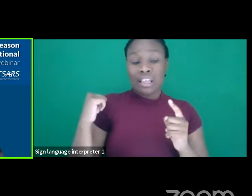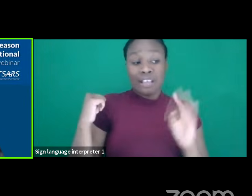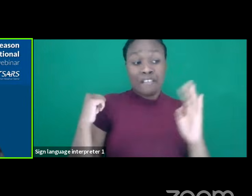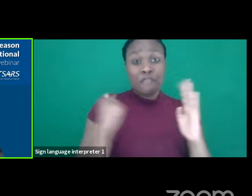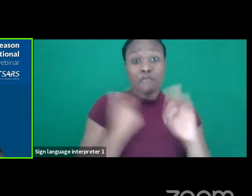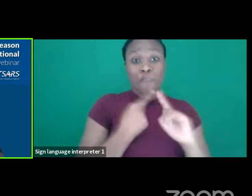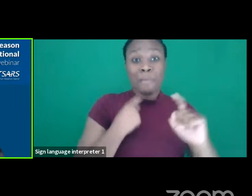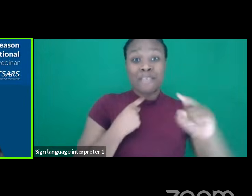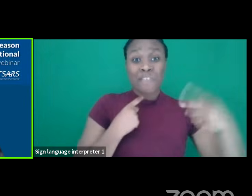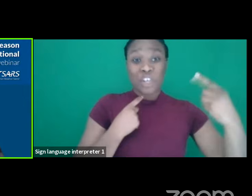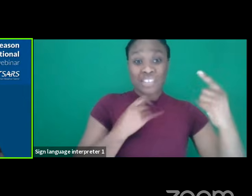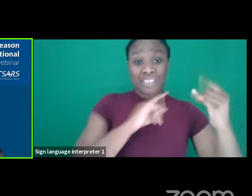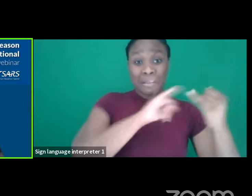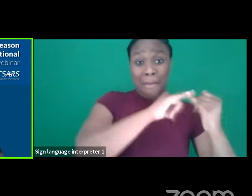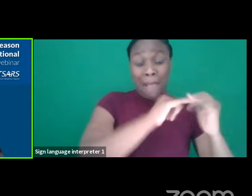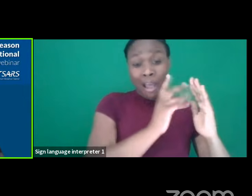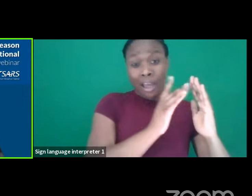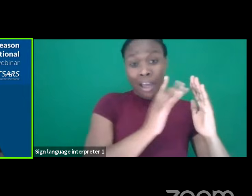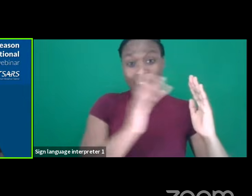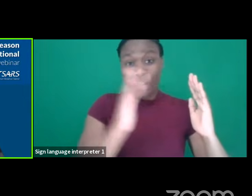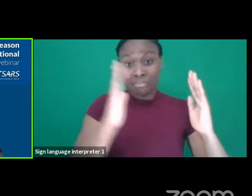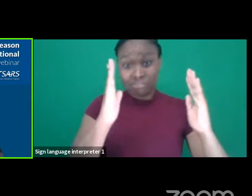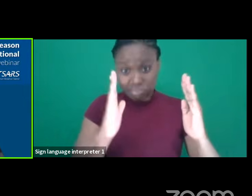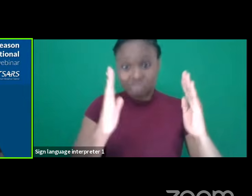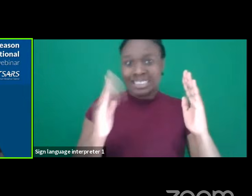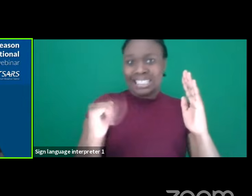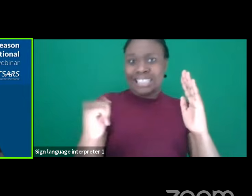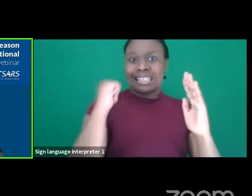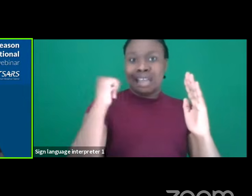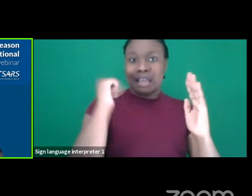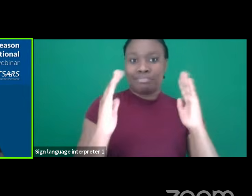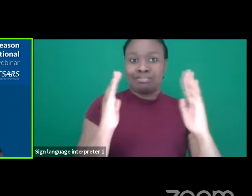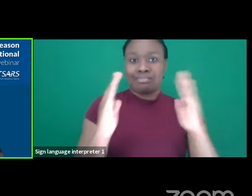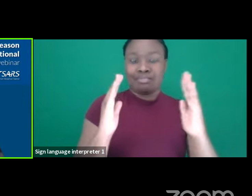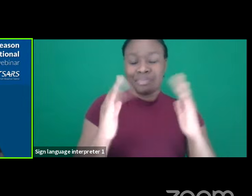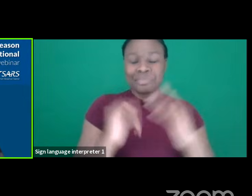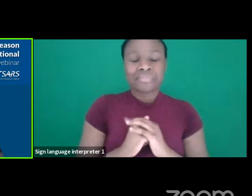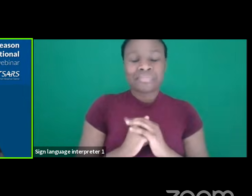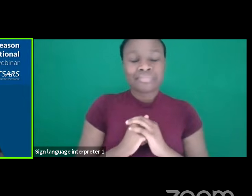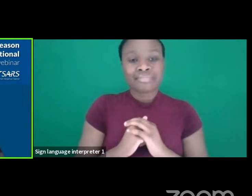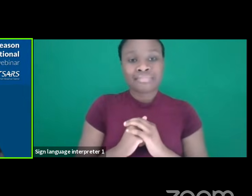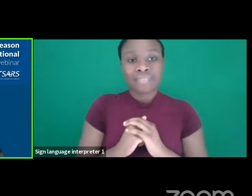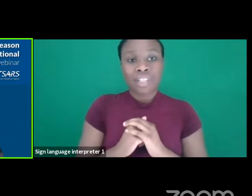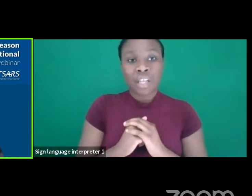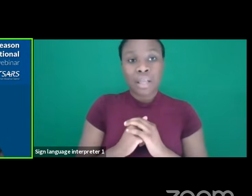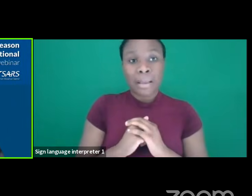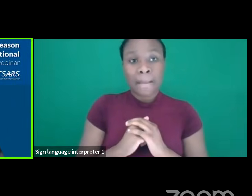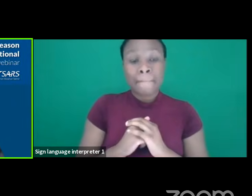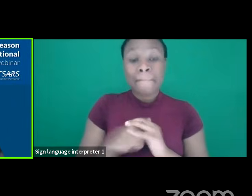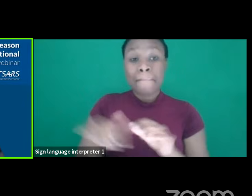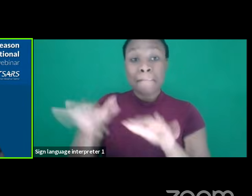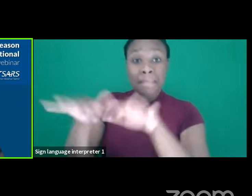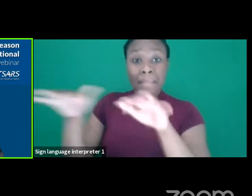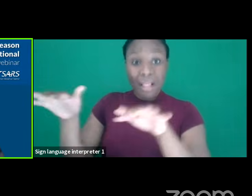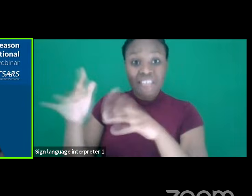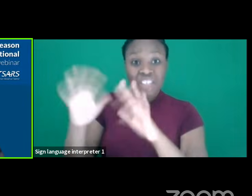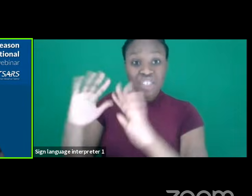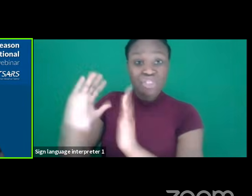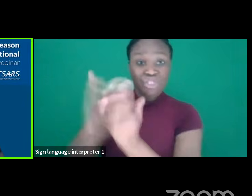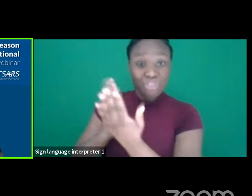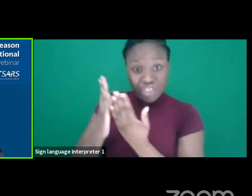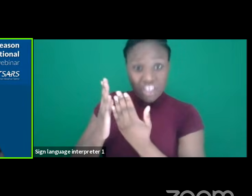And of those that submitted their returns, about 1.67 million people, which